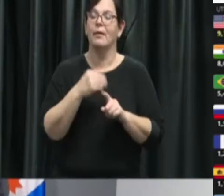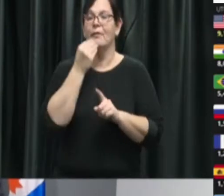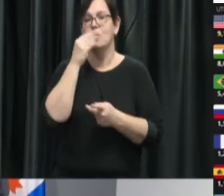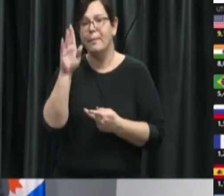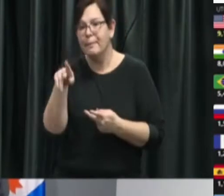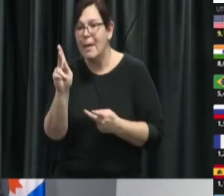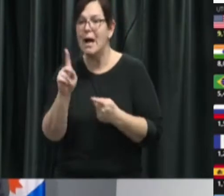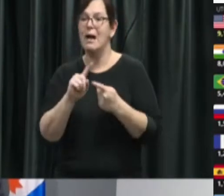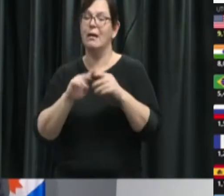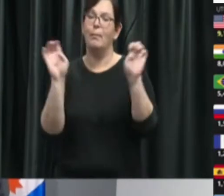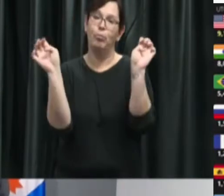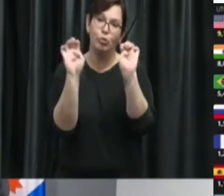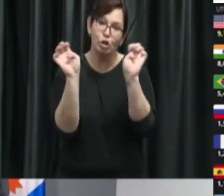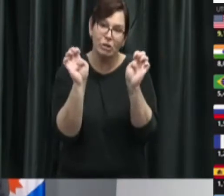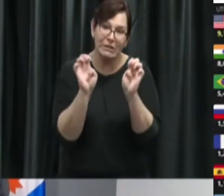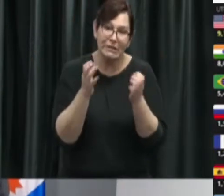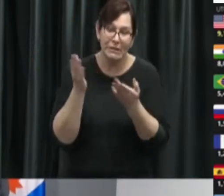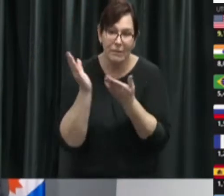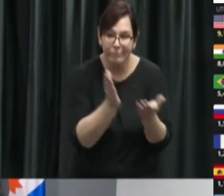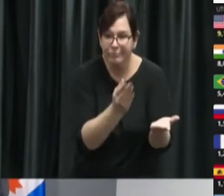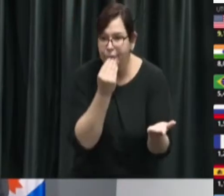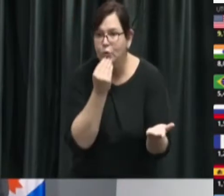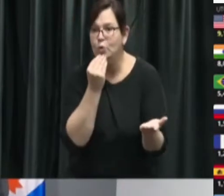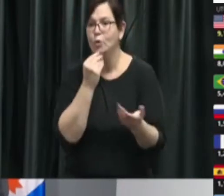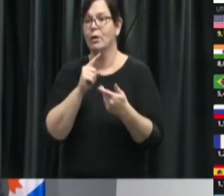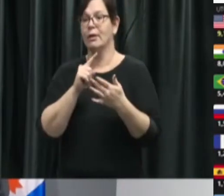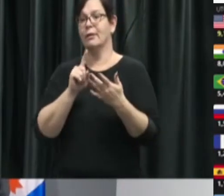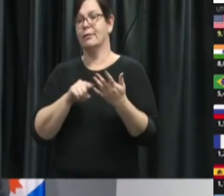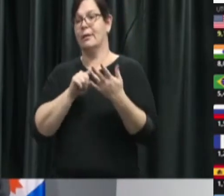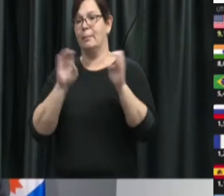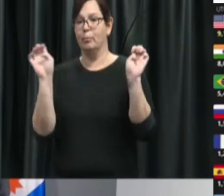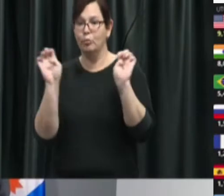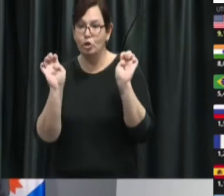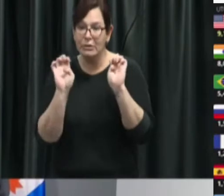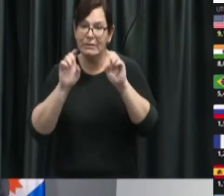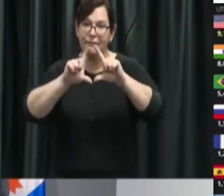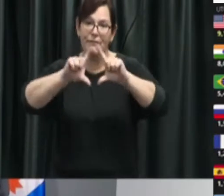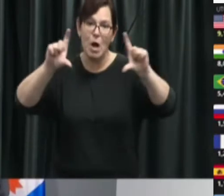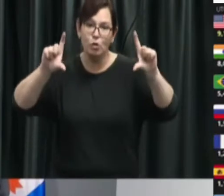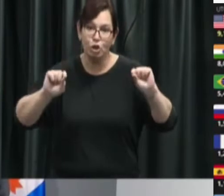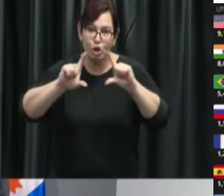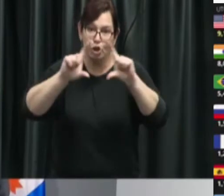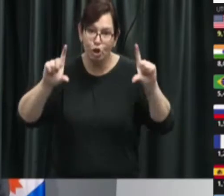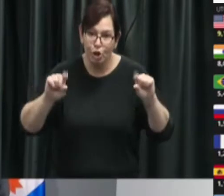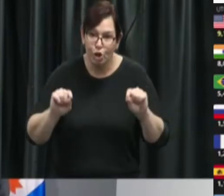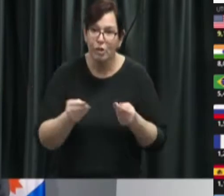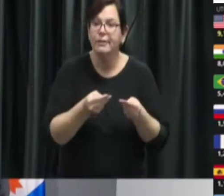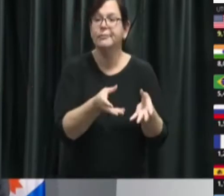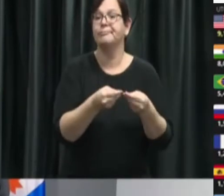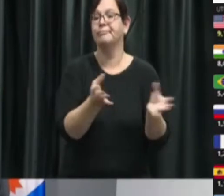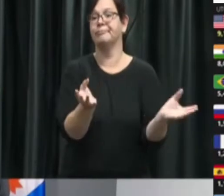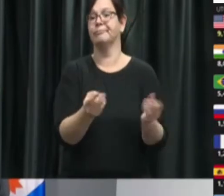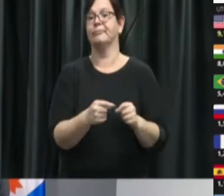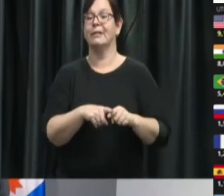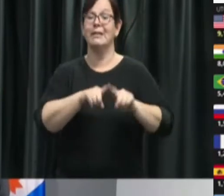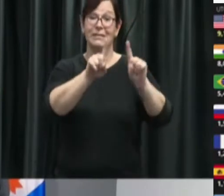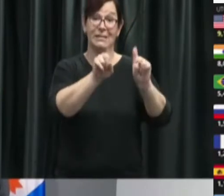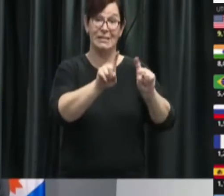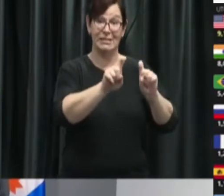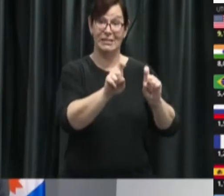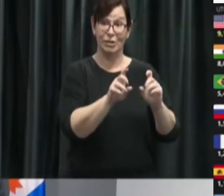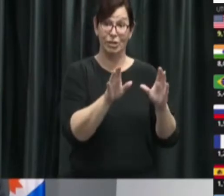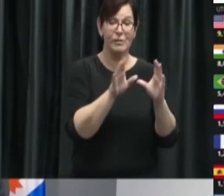delivery, prepared meals, emergency food vouchers, and food handling certification. A priority for this funding was to ensure